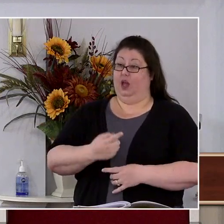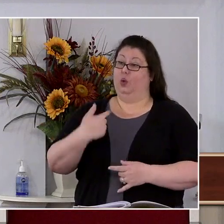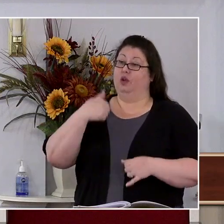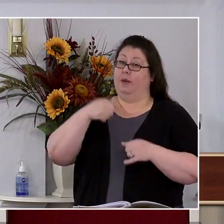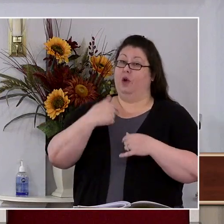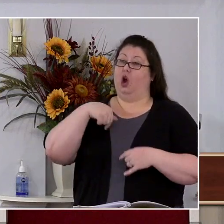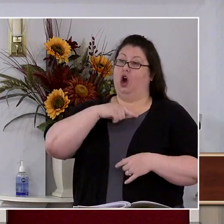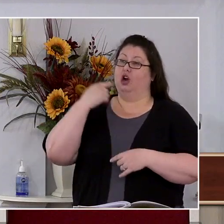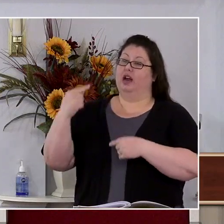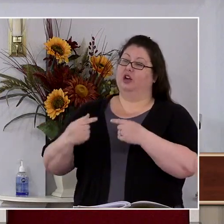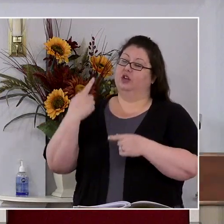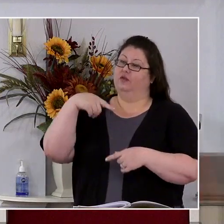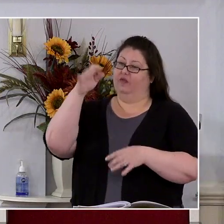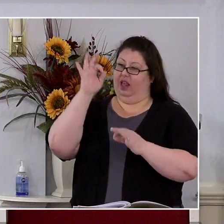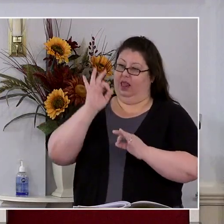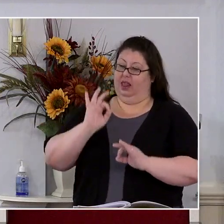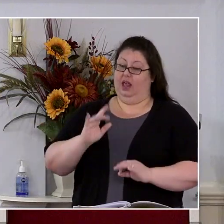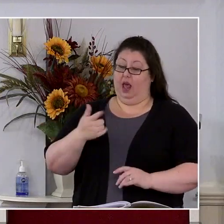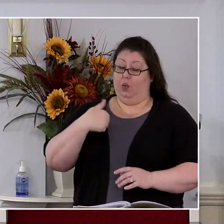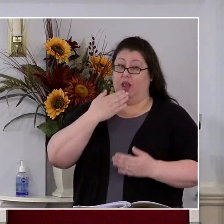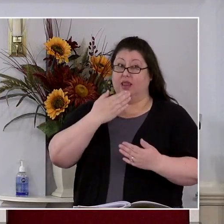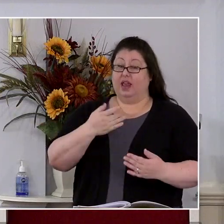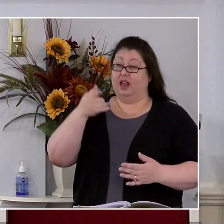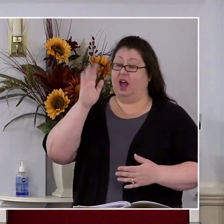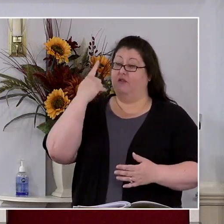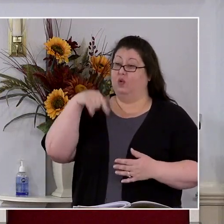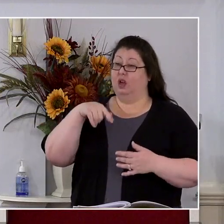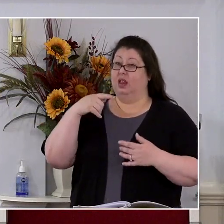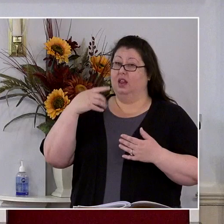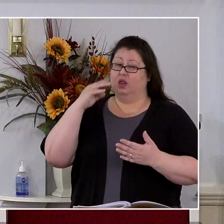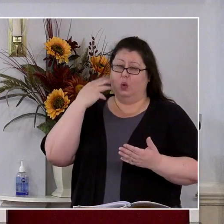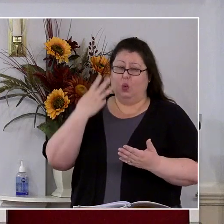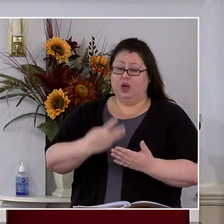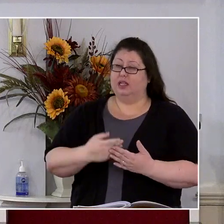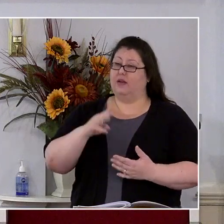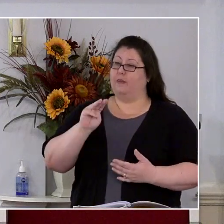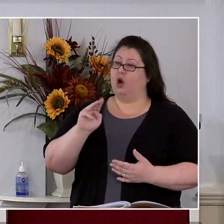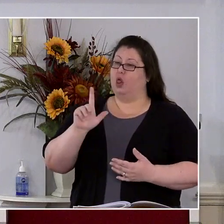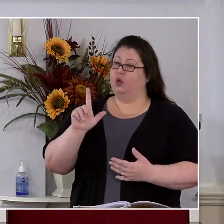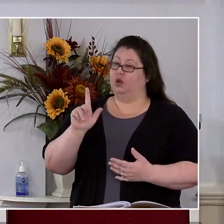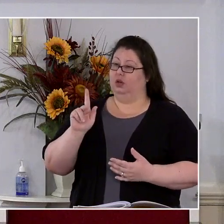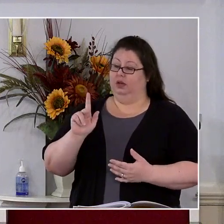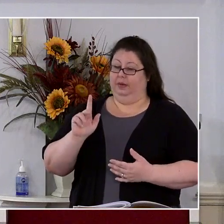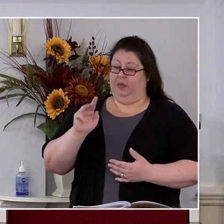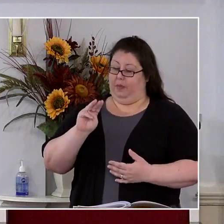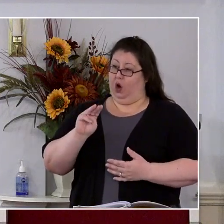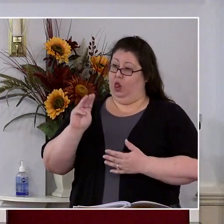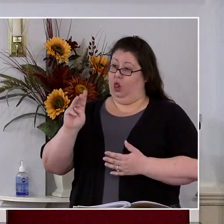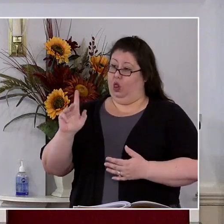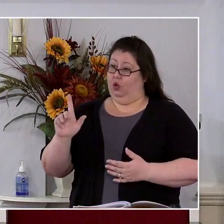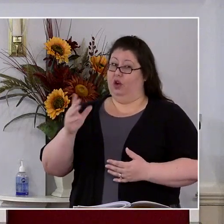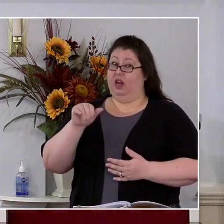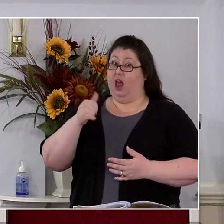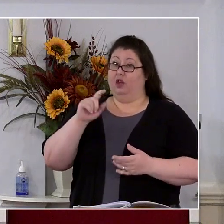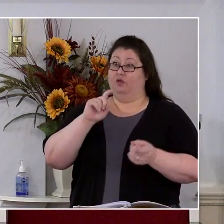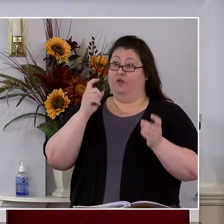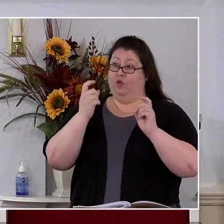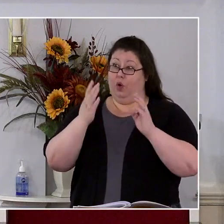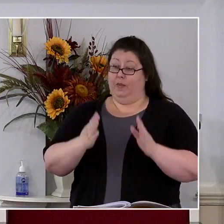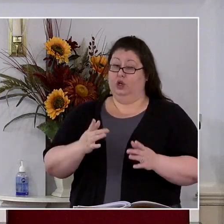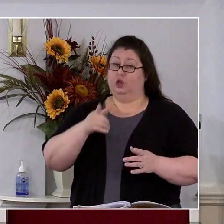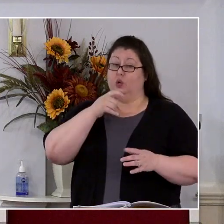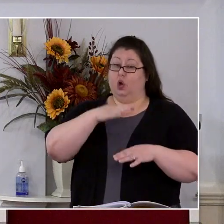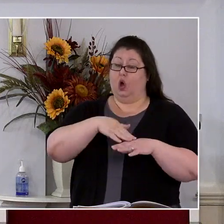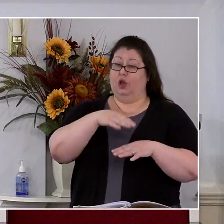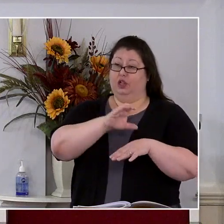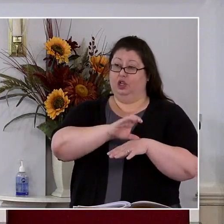our heritage of faith, and we thank God for the witness of Martin Luther and other reformers who called the church